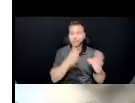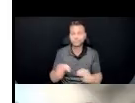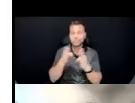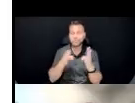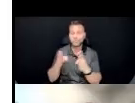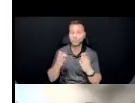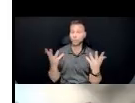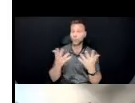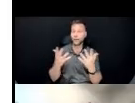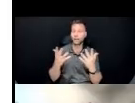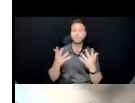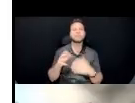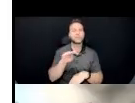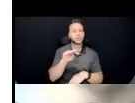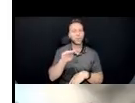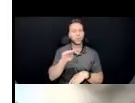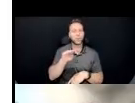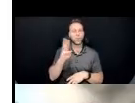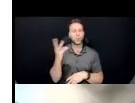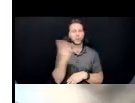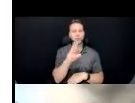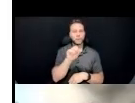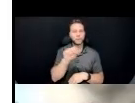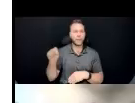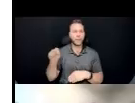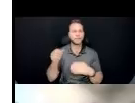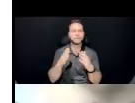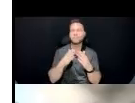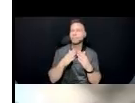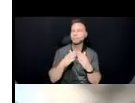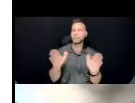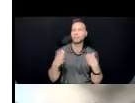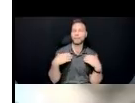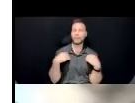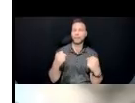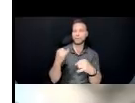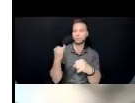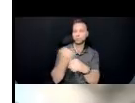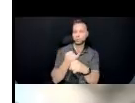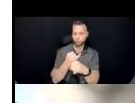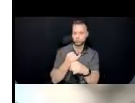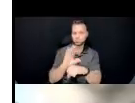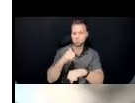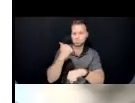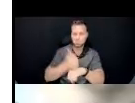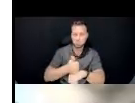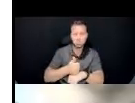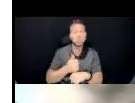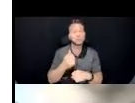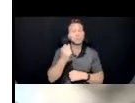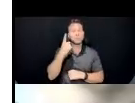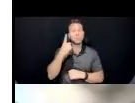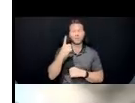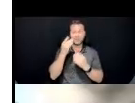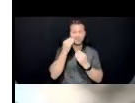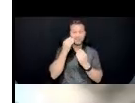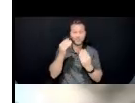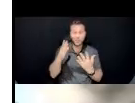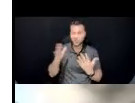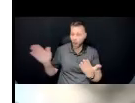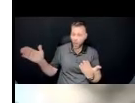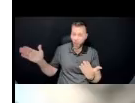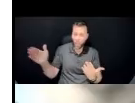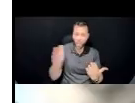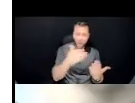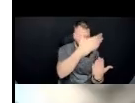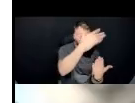and illustrates the data and action framework. We really want the data to be used to inform